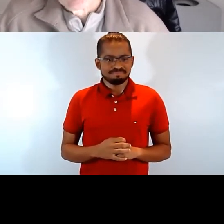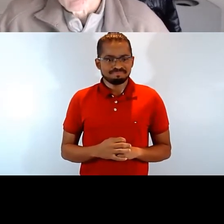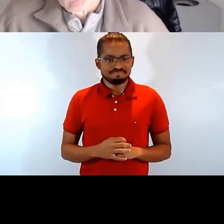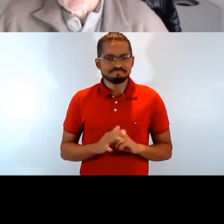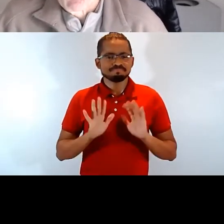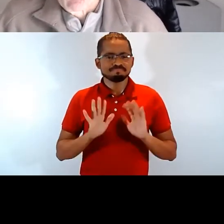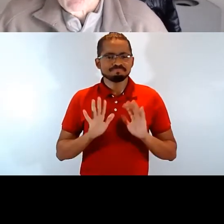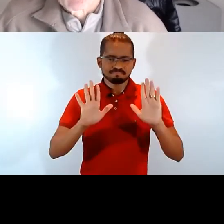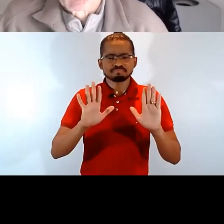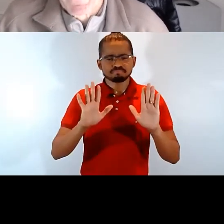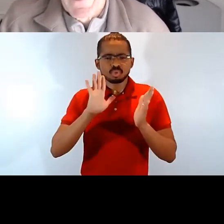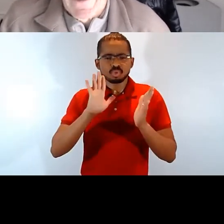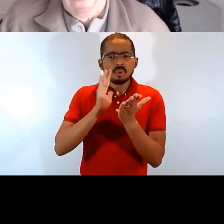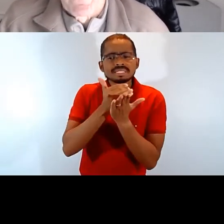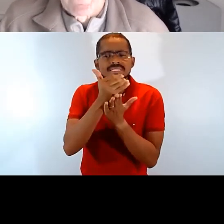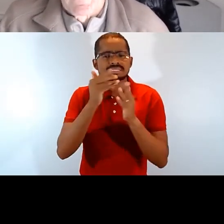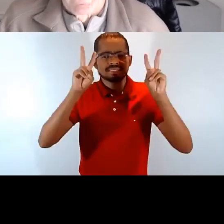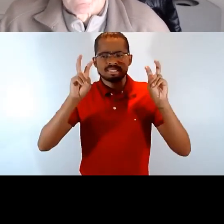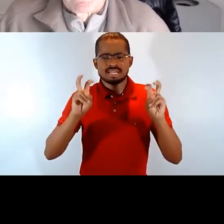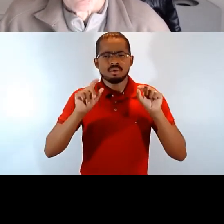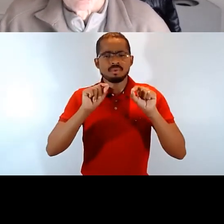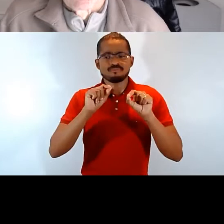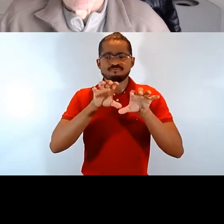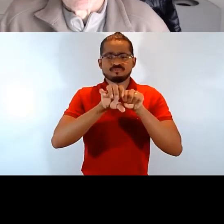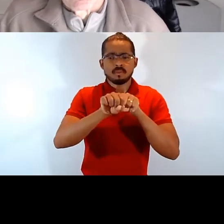Okay, let us start with training.